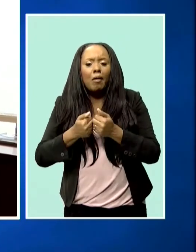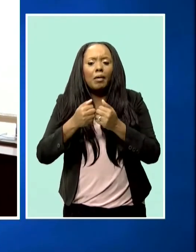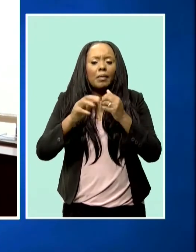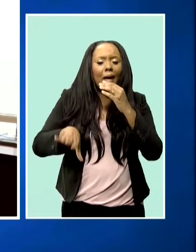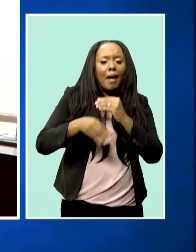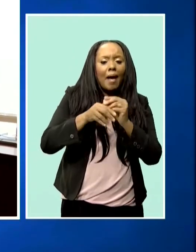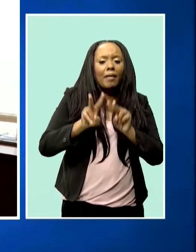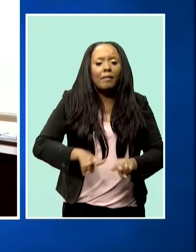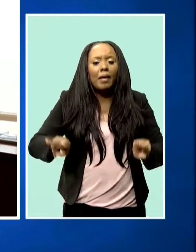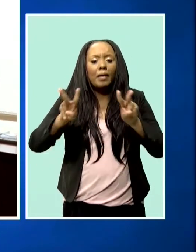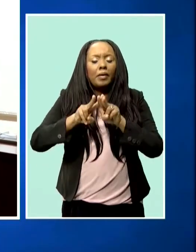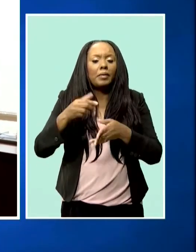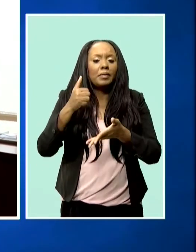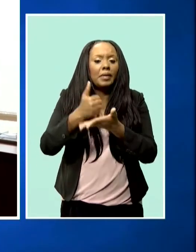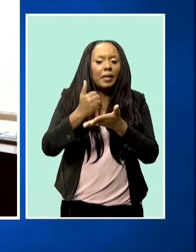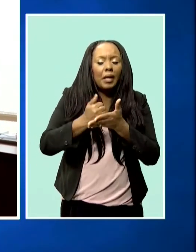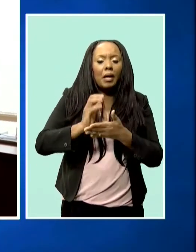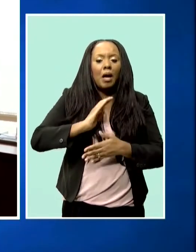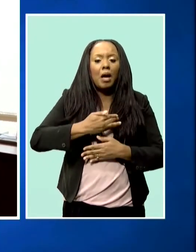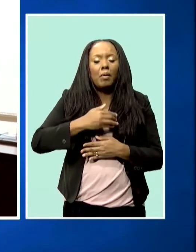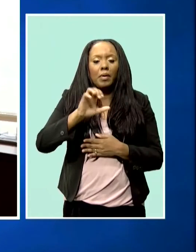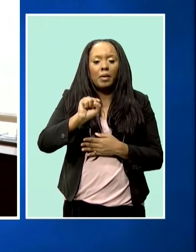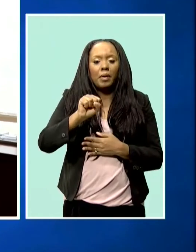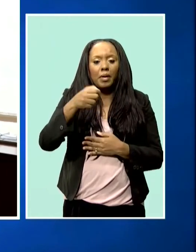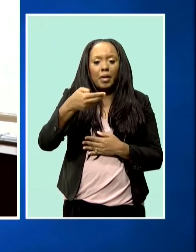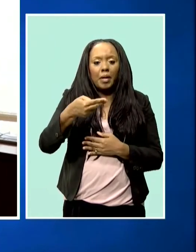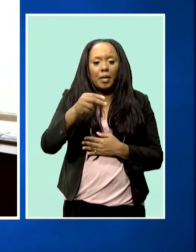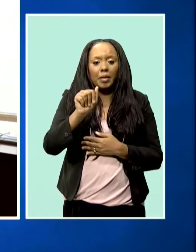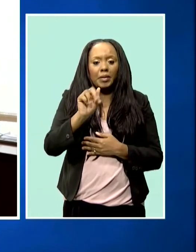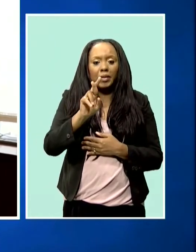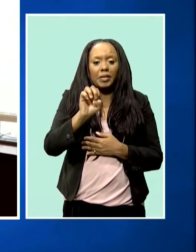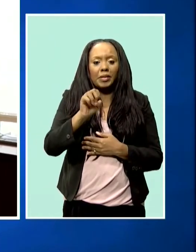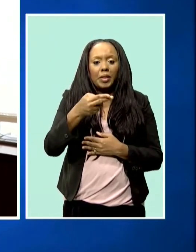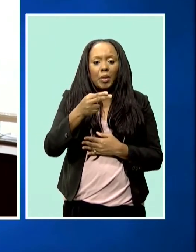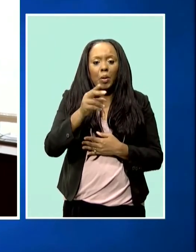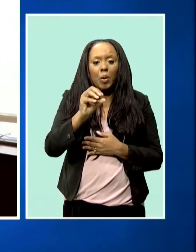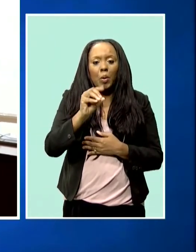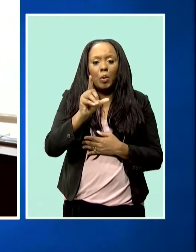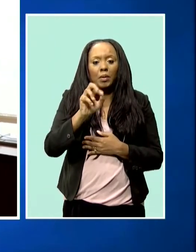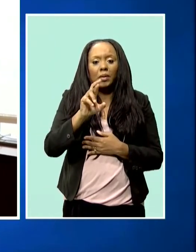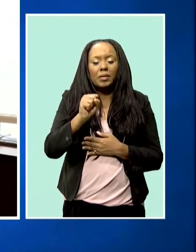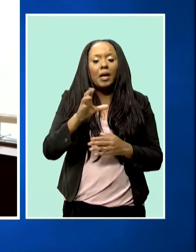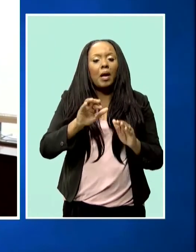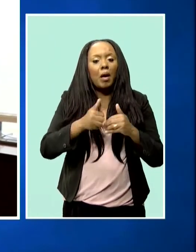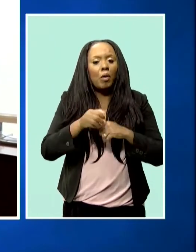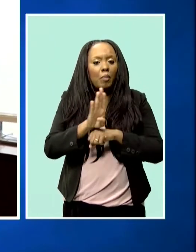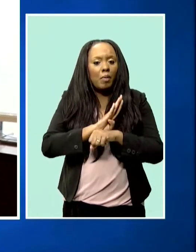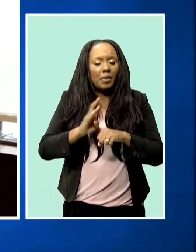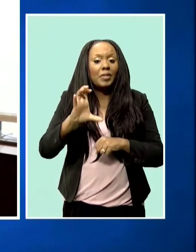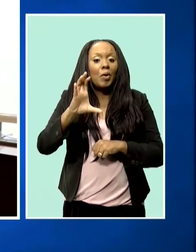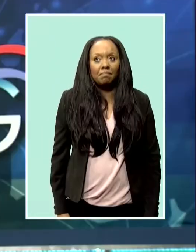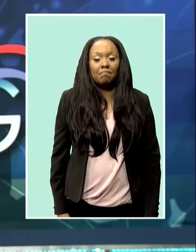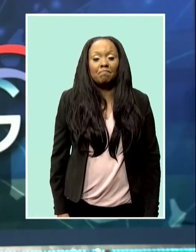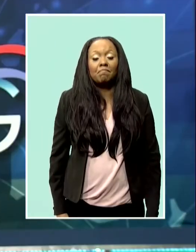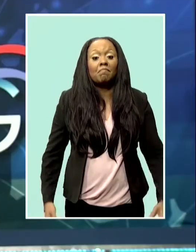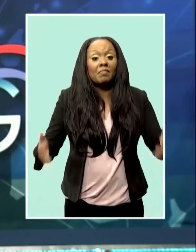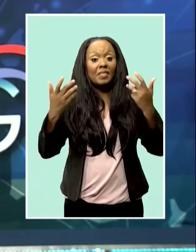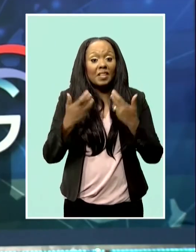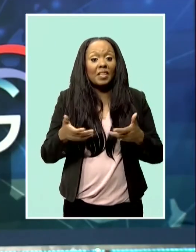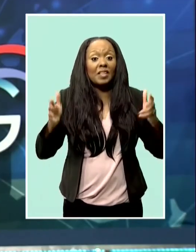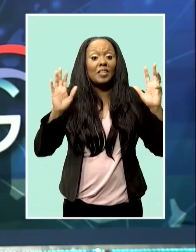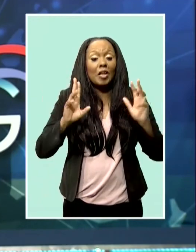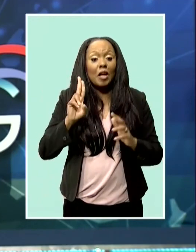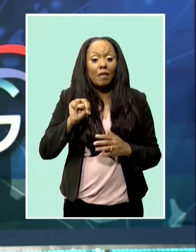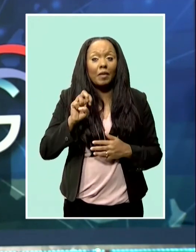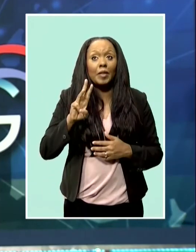for our existing shareholders, and how we can continue to grow as a multinational Barbadian company. And that's your